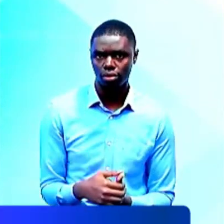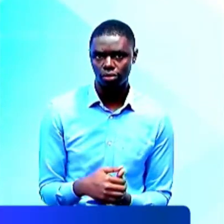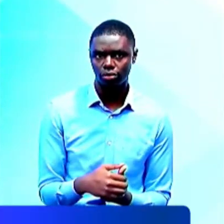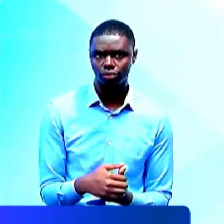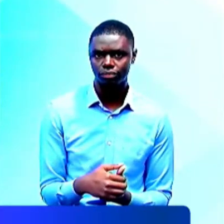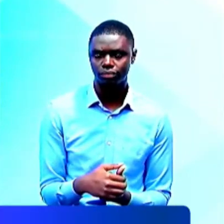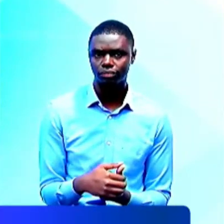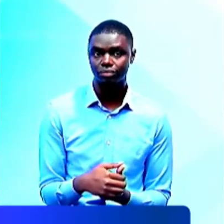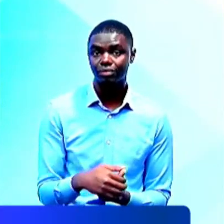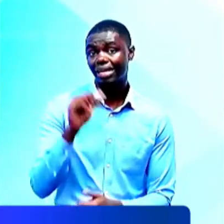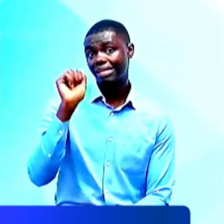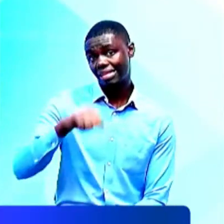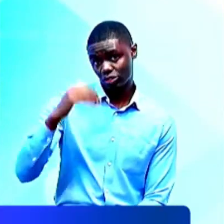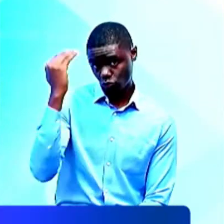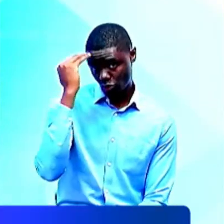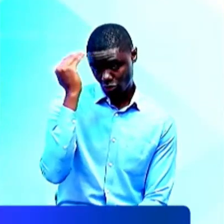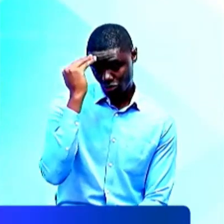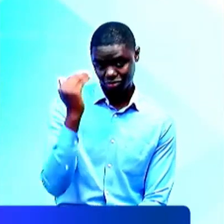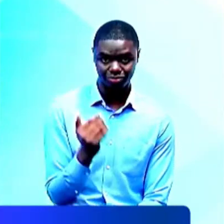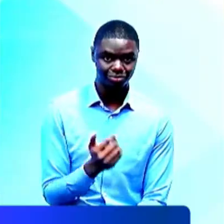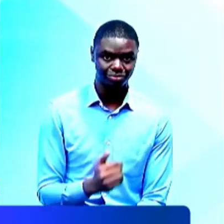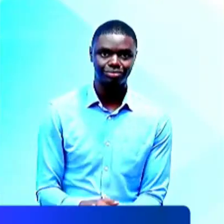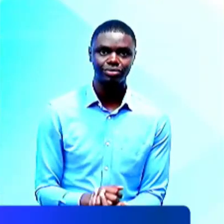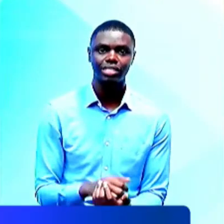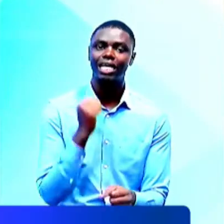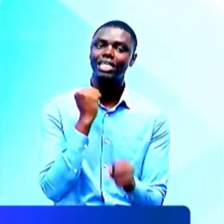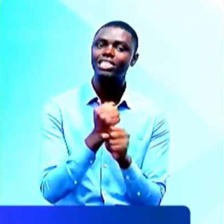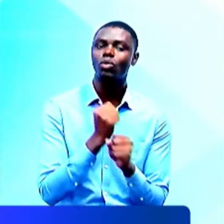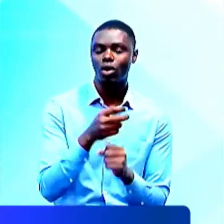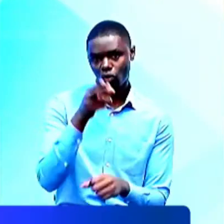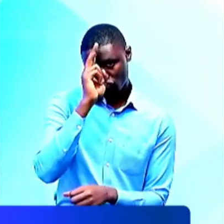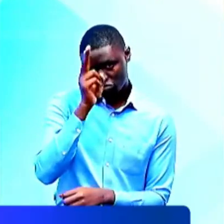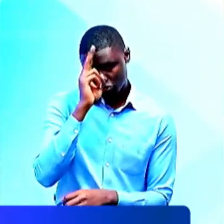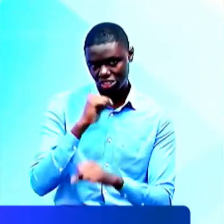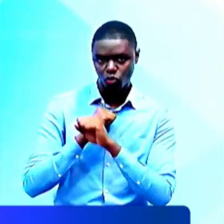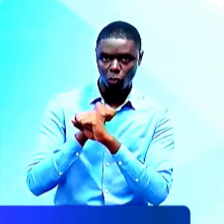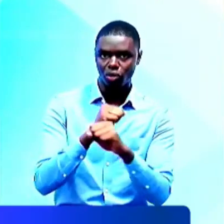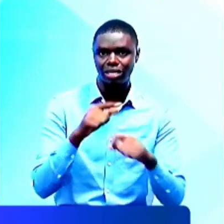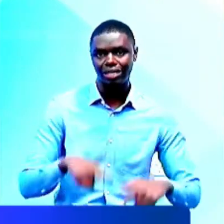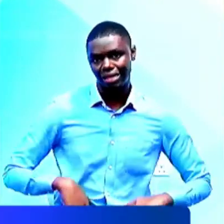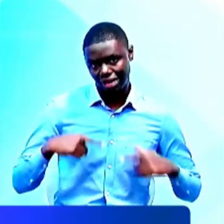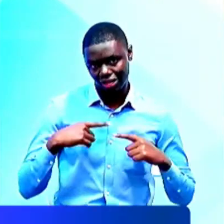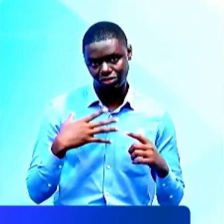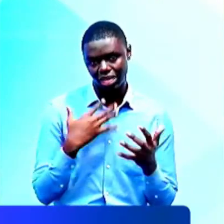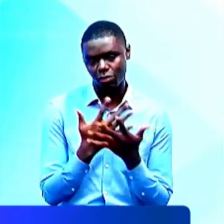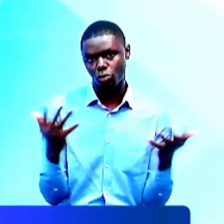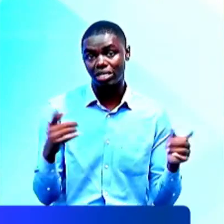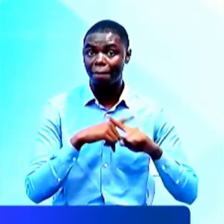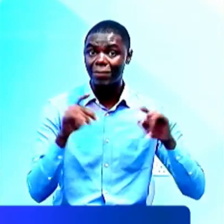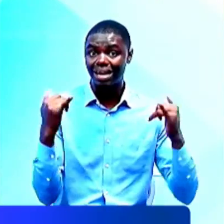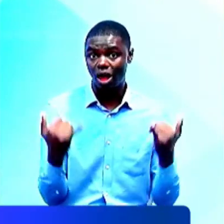Because yes, we know it's the work of the police to protect lives and property. But